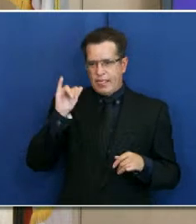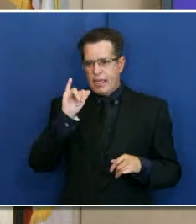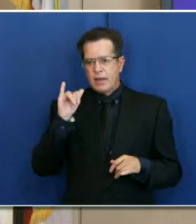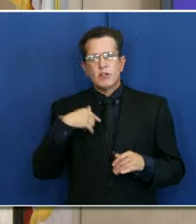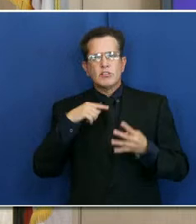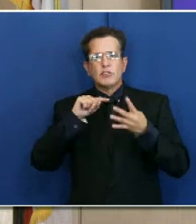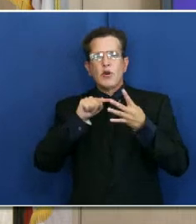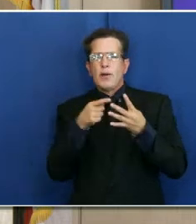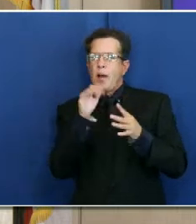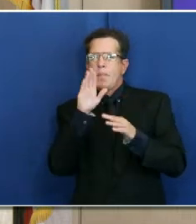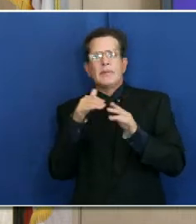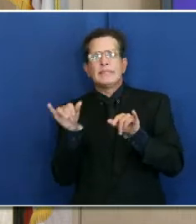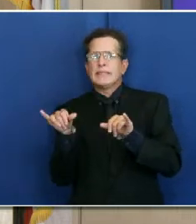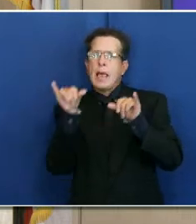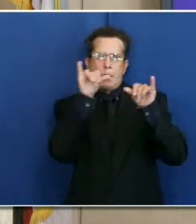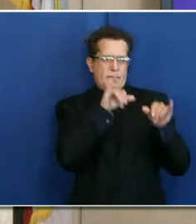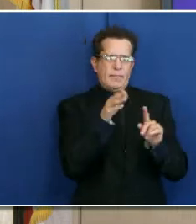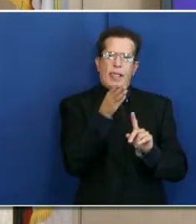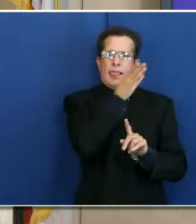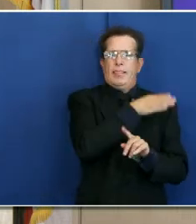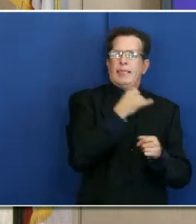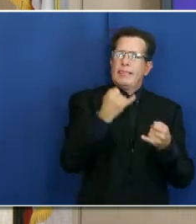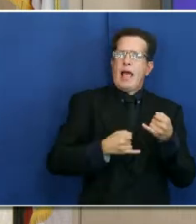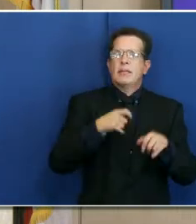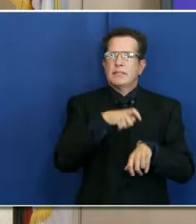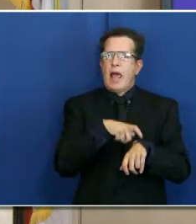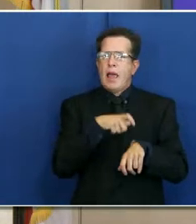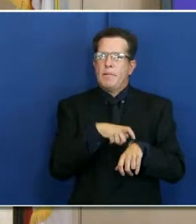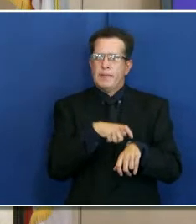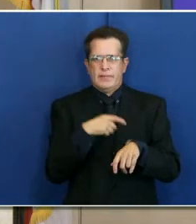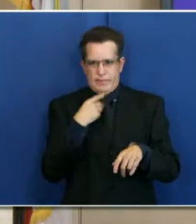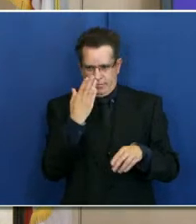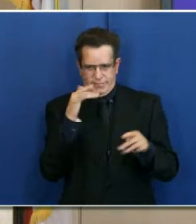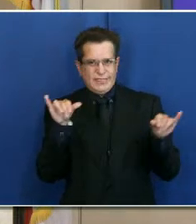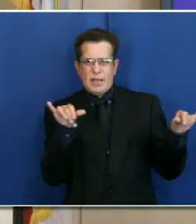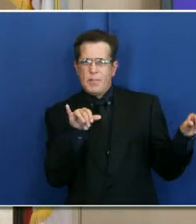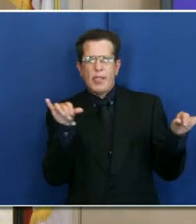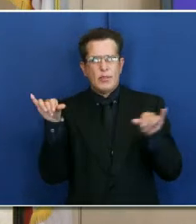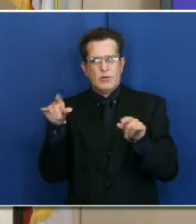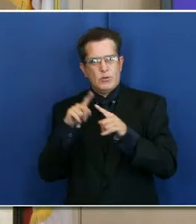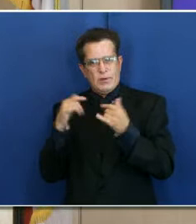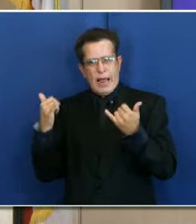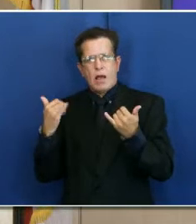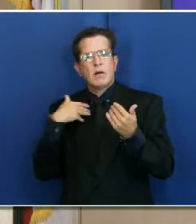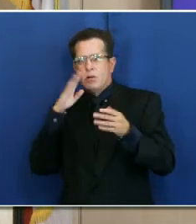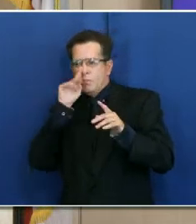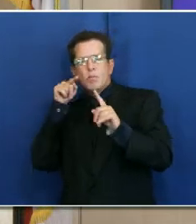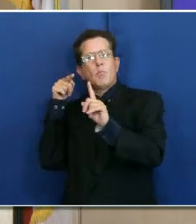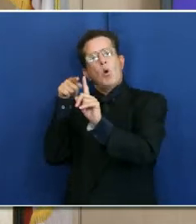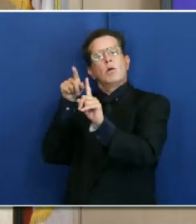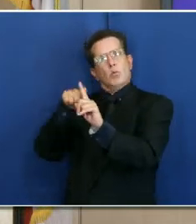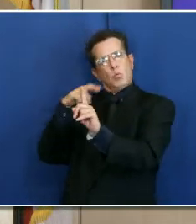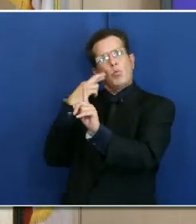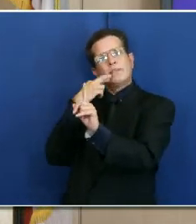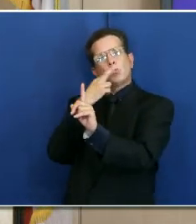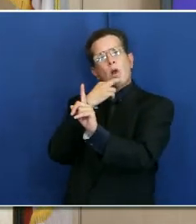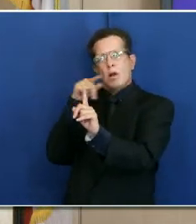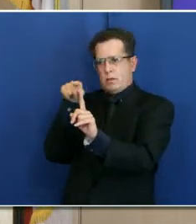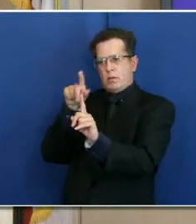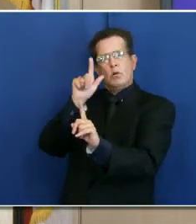is similar to what we did last time. And I'm going to specifically point to restaurants.